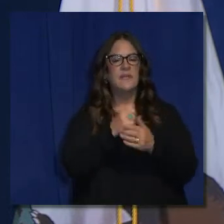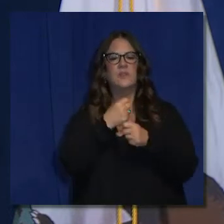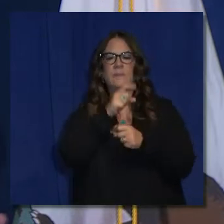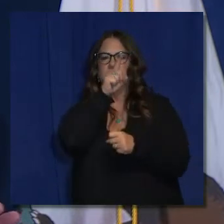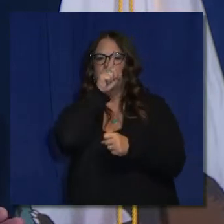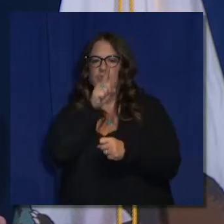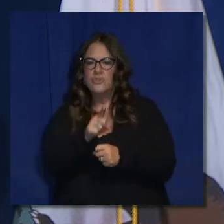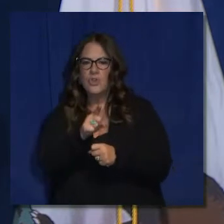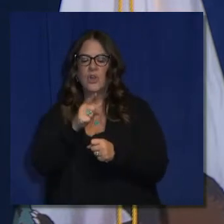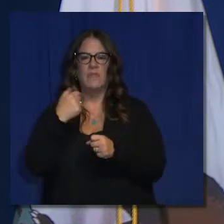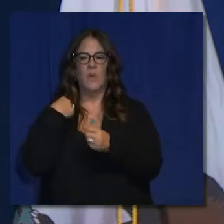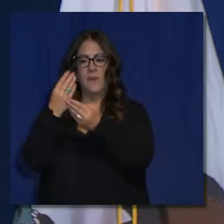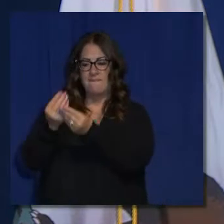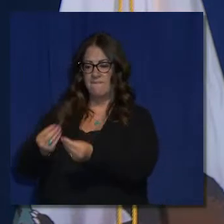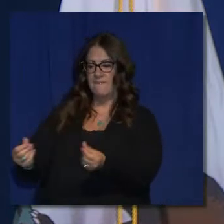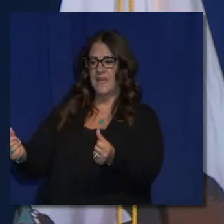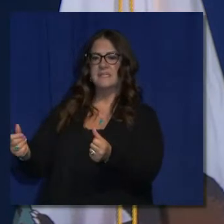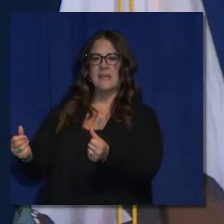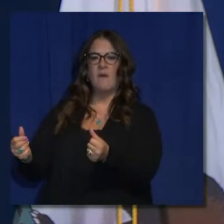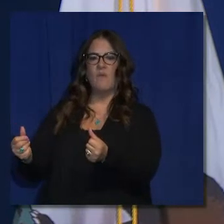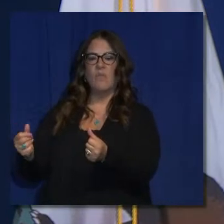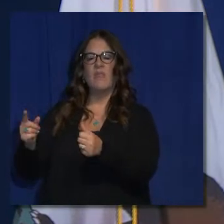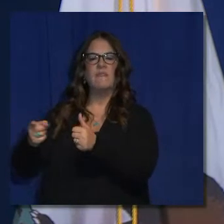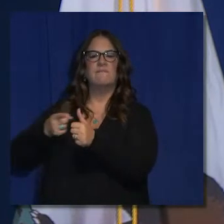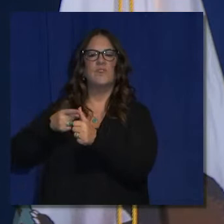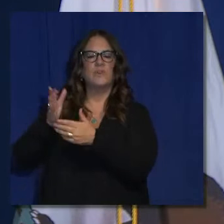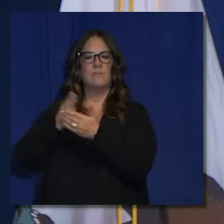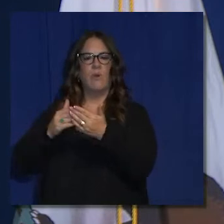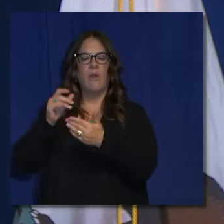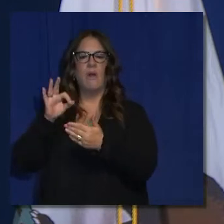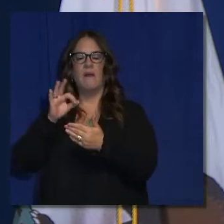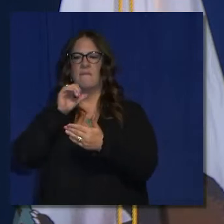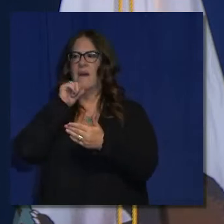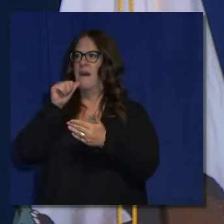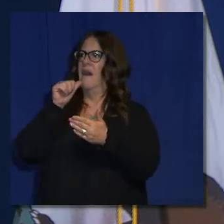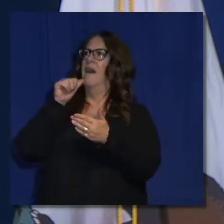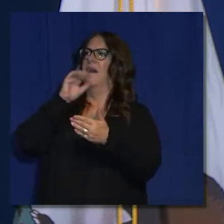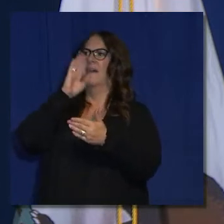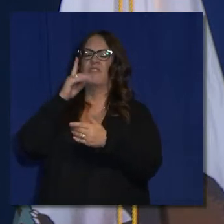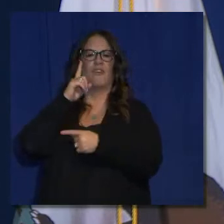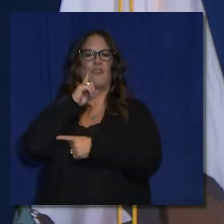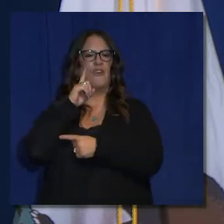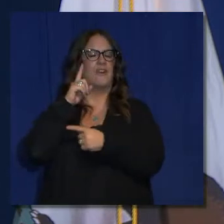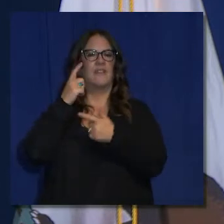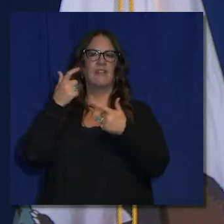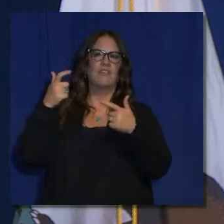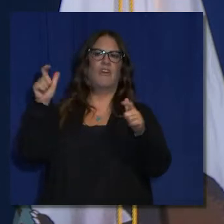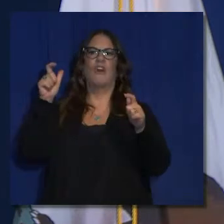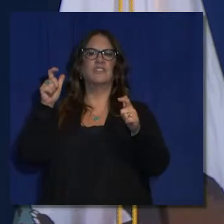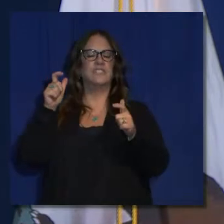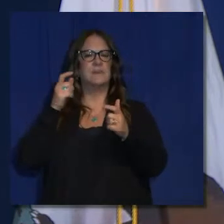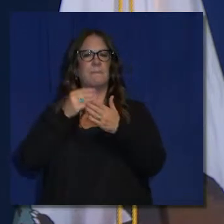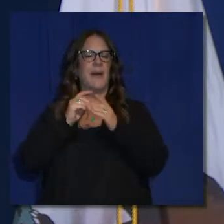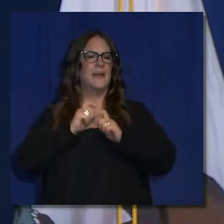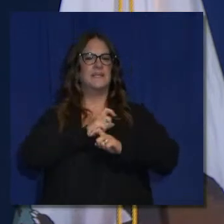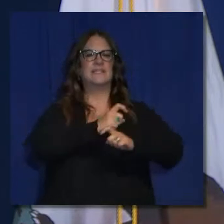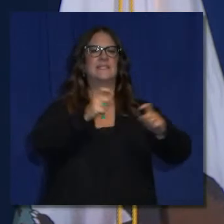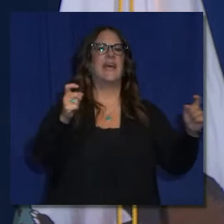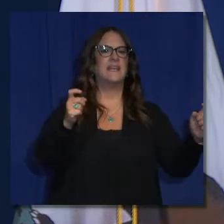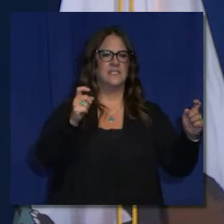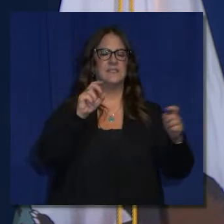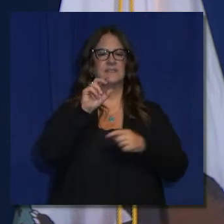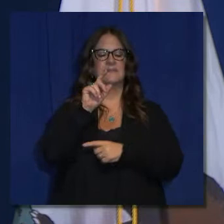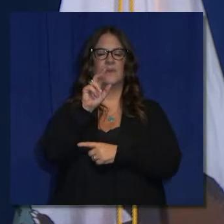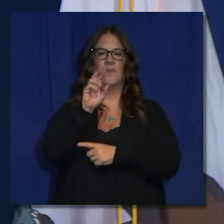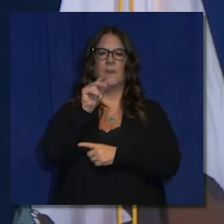make sure as we phase out the first phase of unprecedented tax rebates, largest in U.S. history, that we begin now to phase